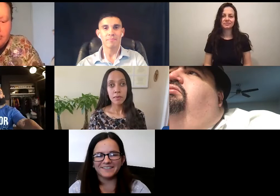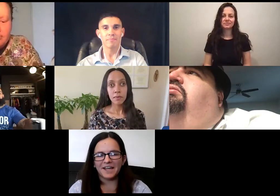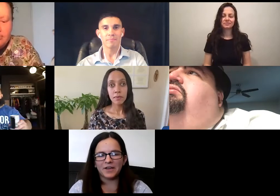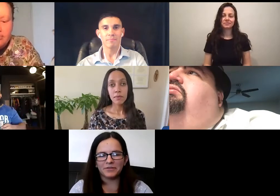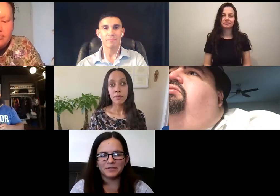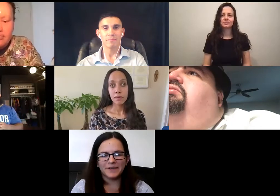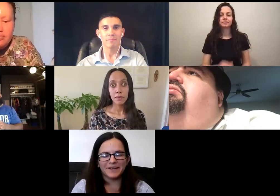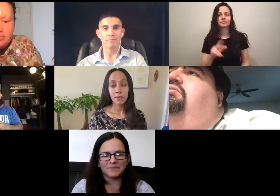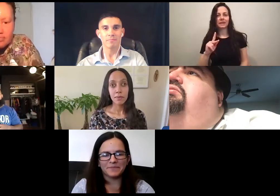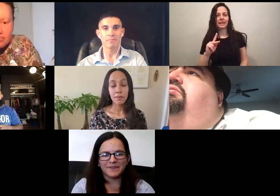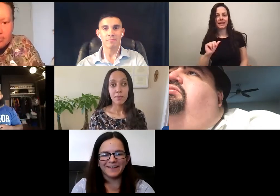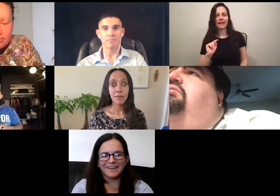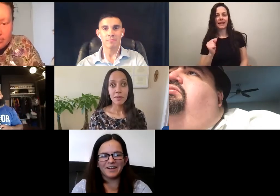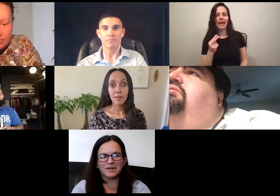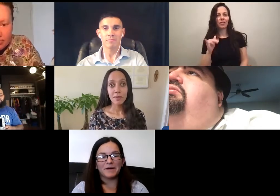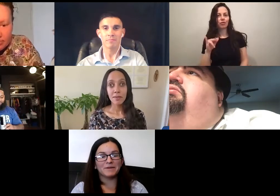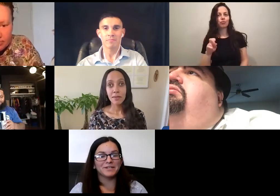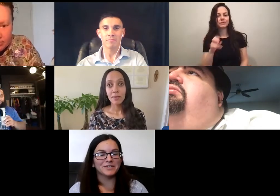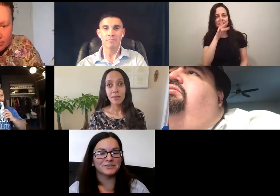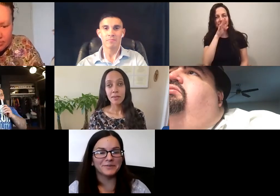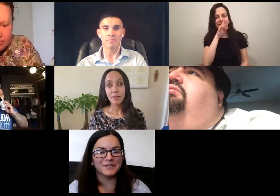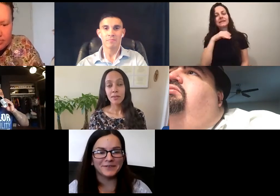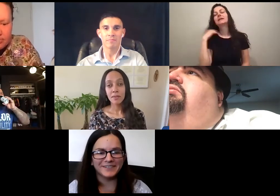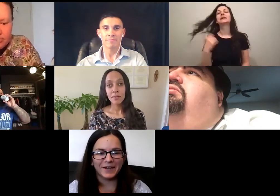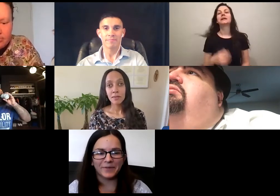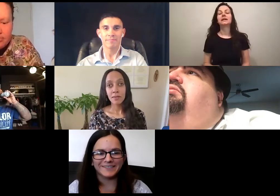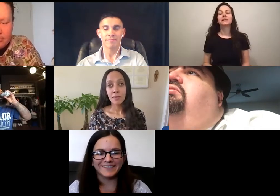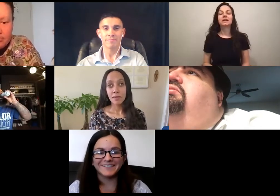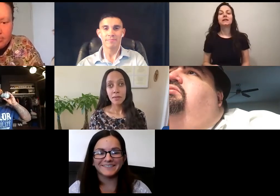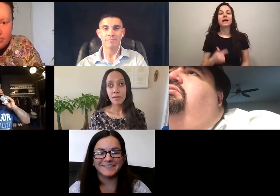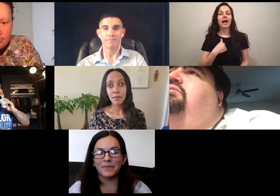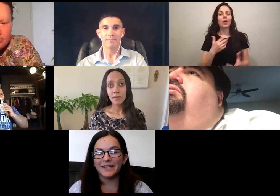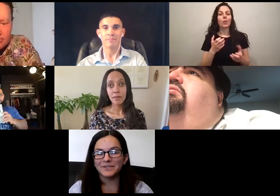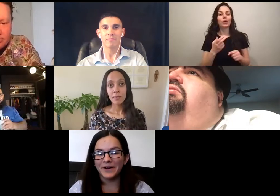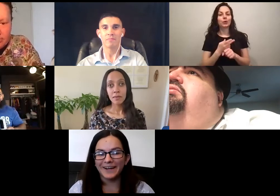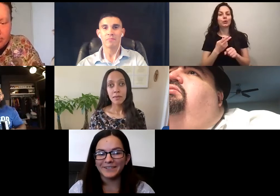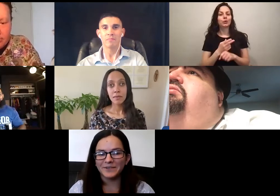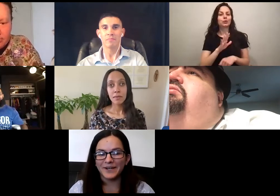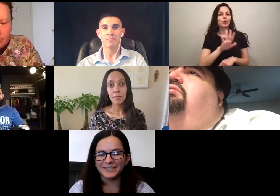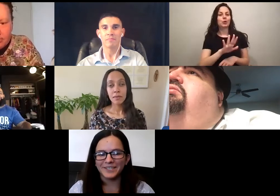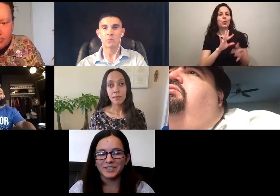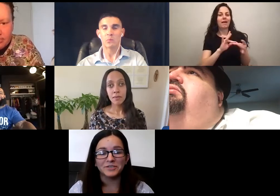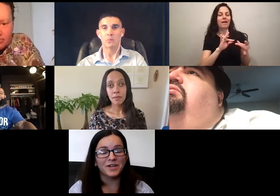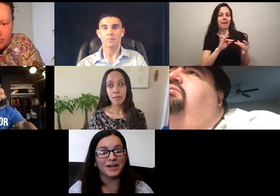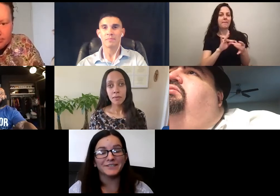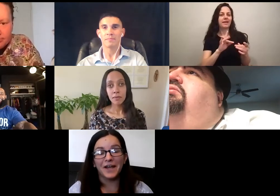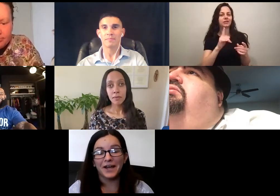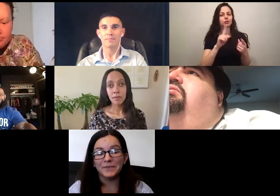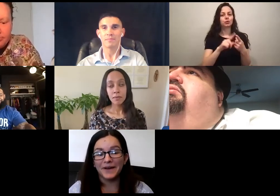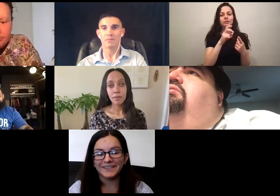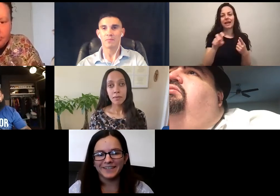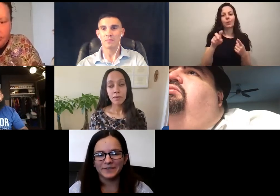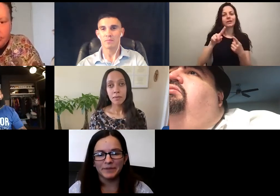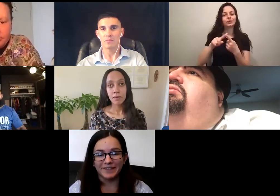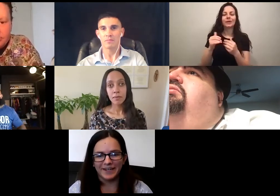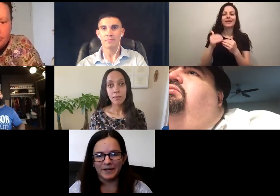This is Catherine speaking. I'm going to use what you said, Wesley, to segue to our next question, because you talked a lot